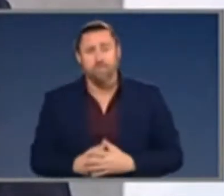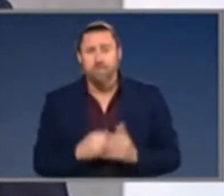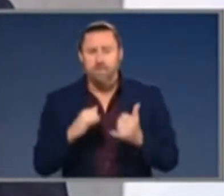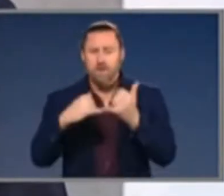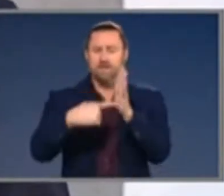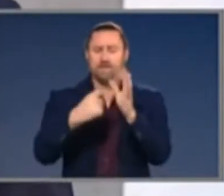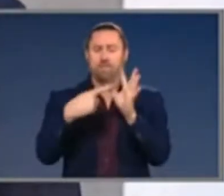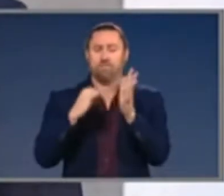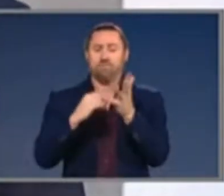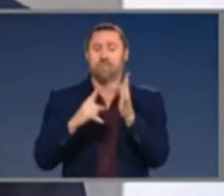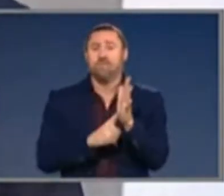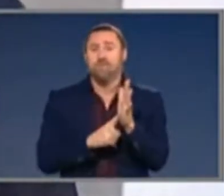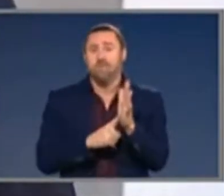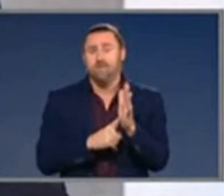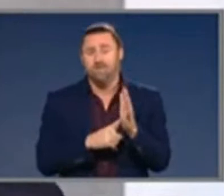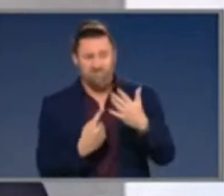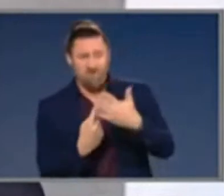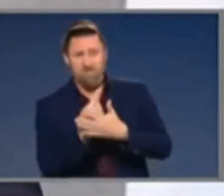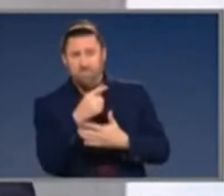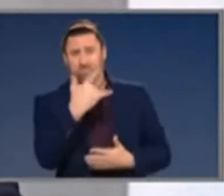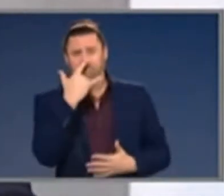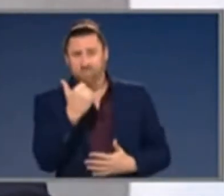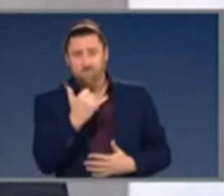as St Basil's, in facilities